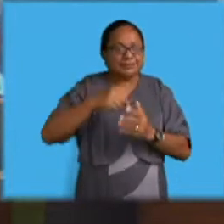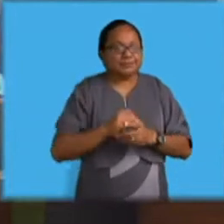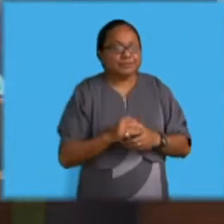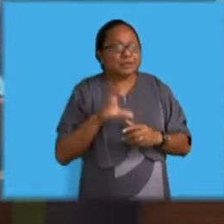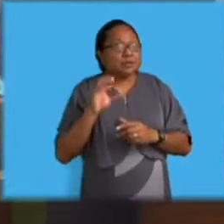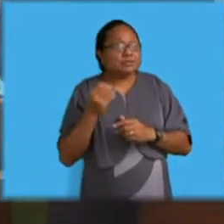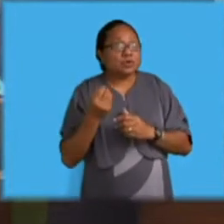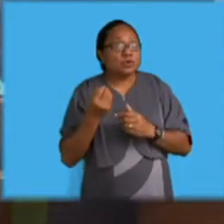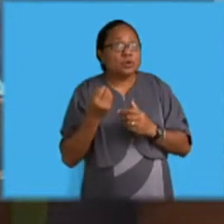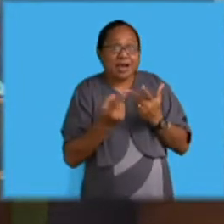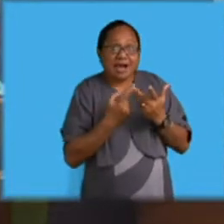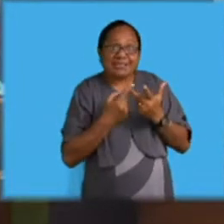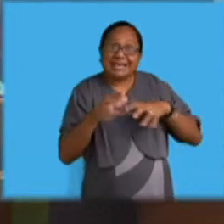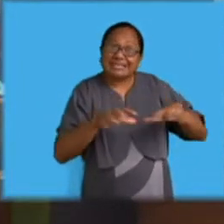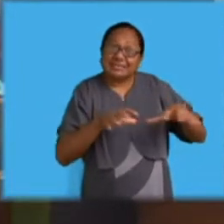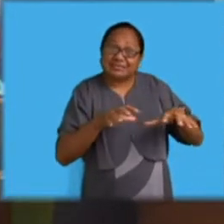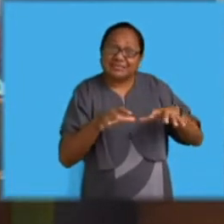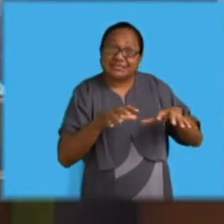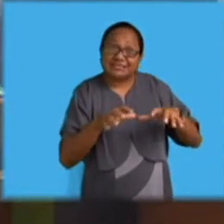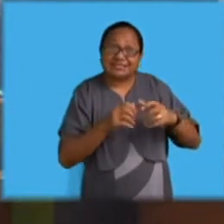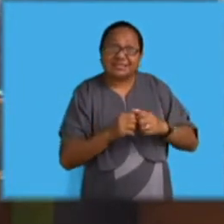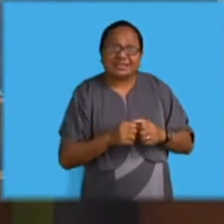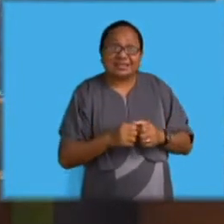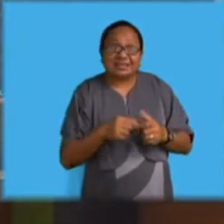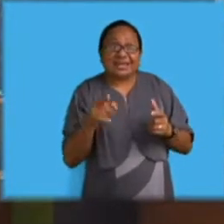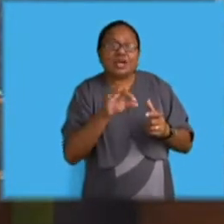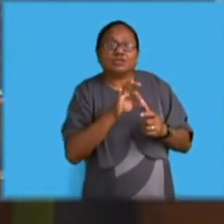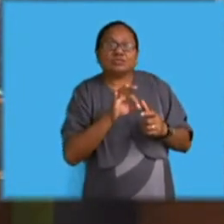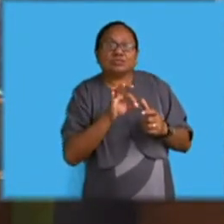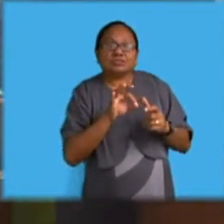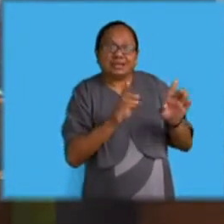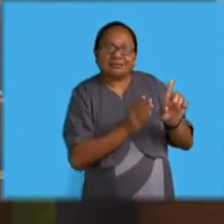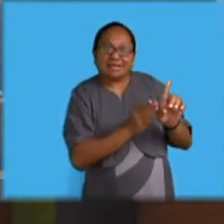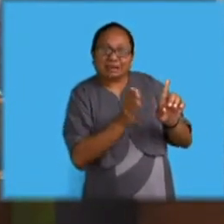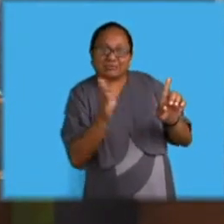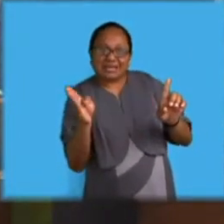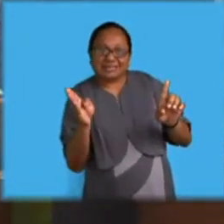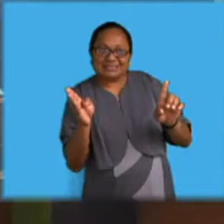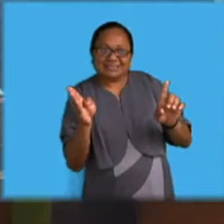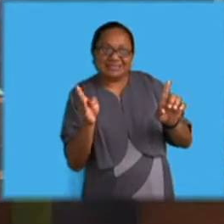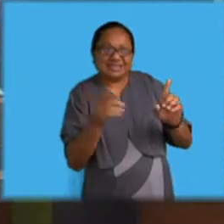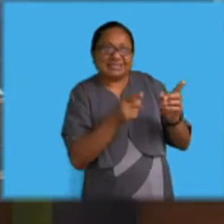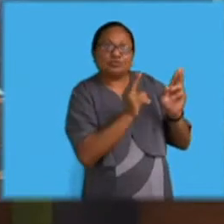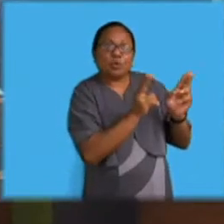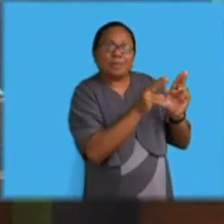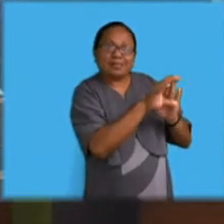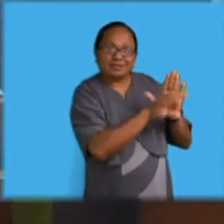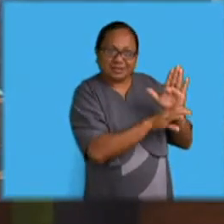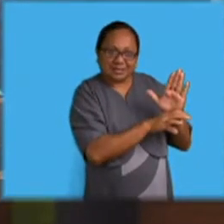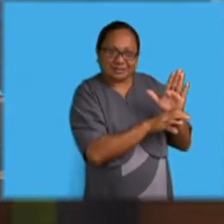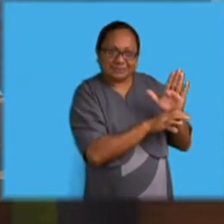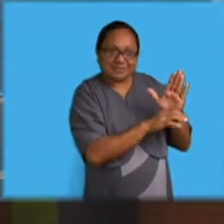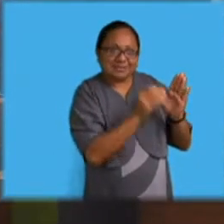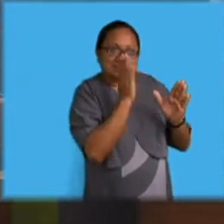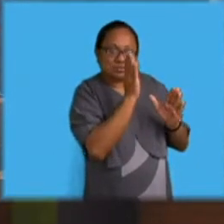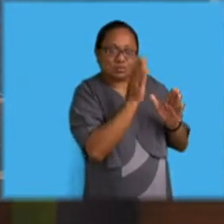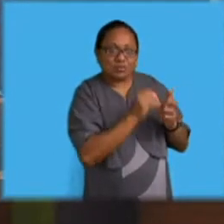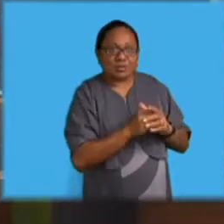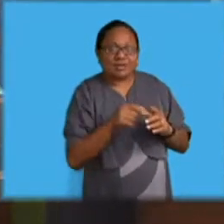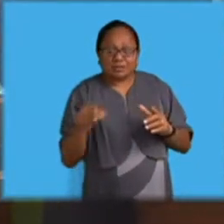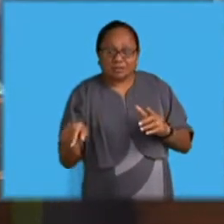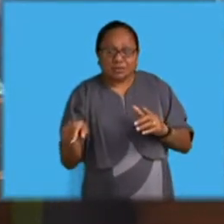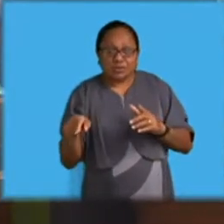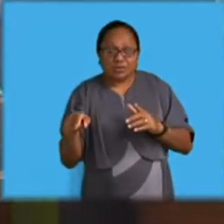Extracurricular activities in schools are those activities that fall outside the realm of the normal academic curriculum of the school and in which students